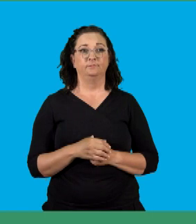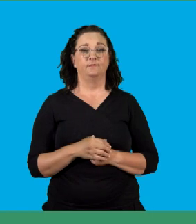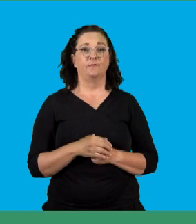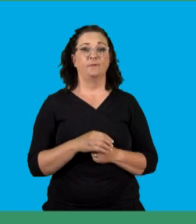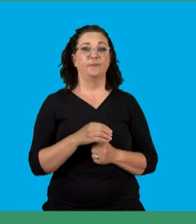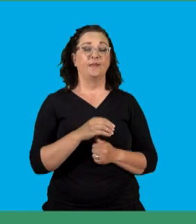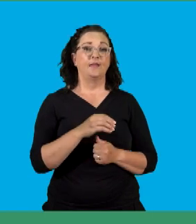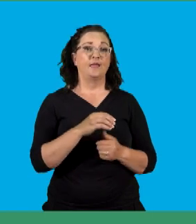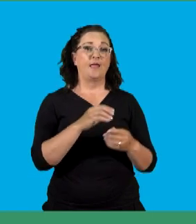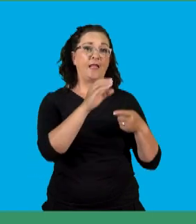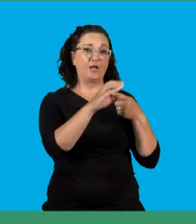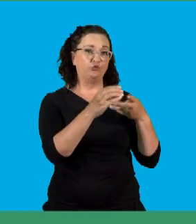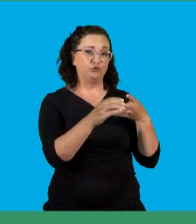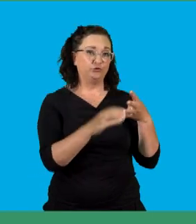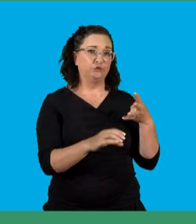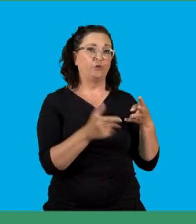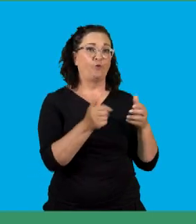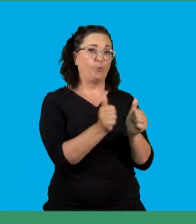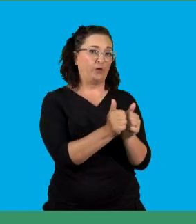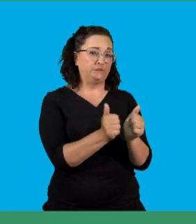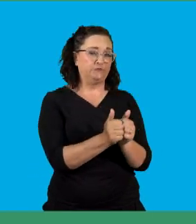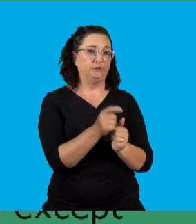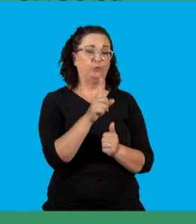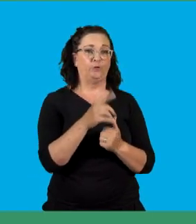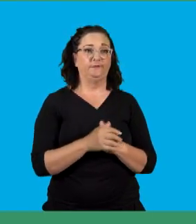the characteristics of a partnership.